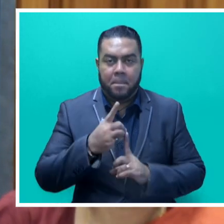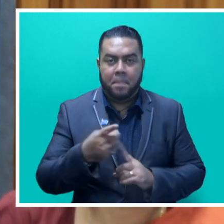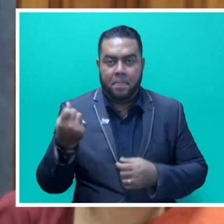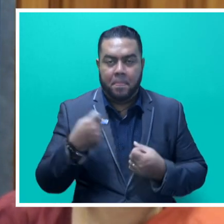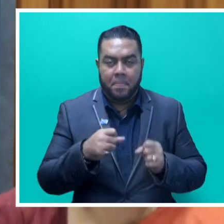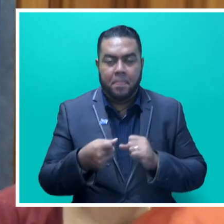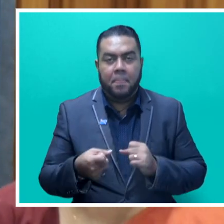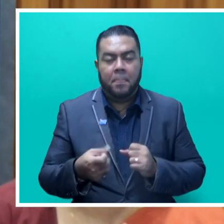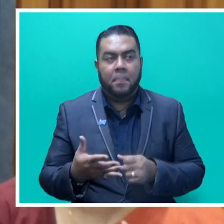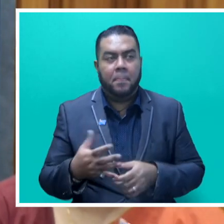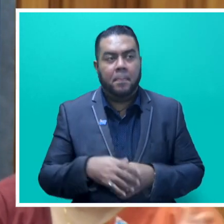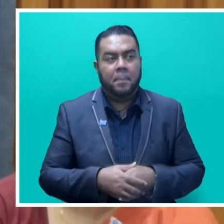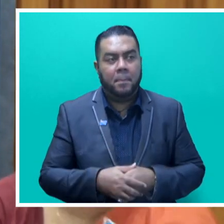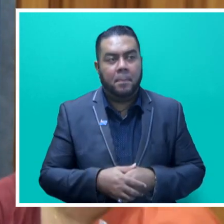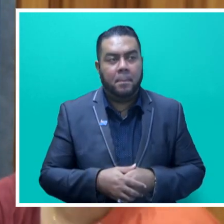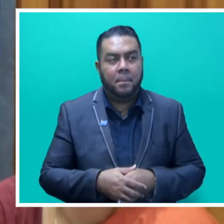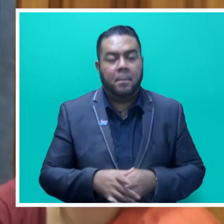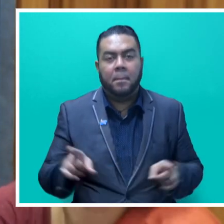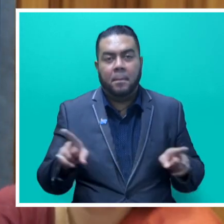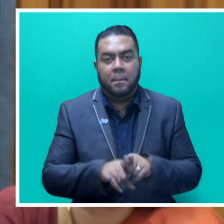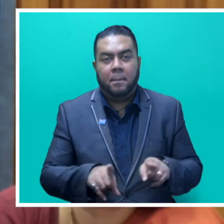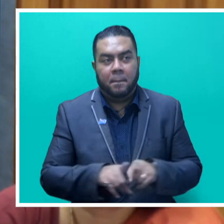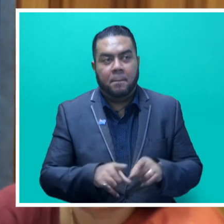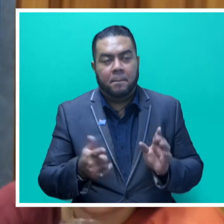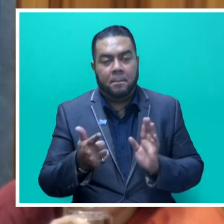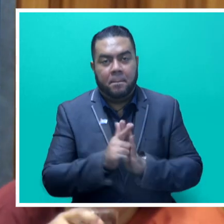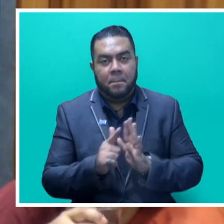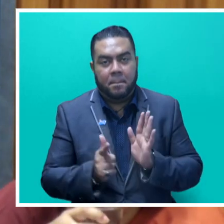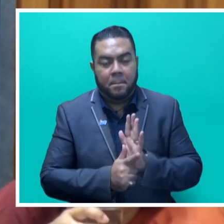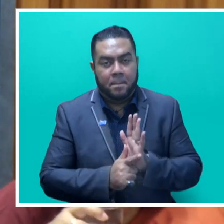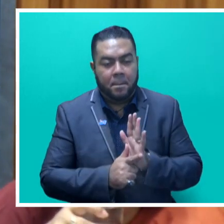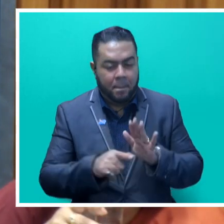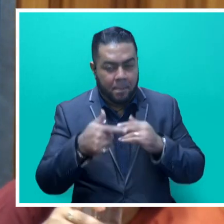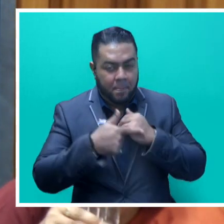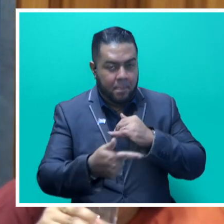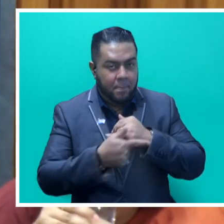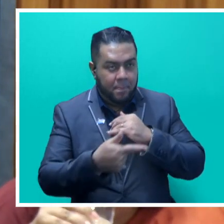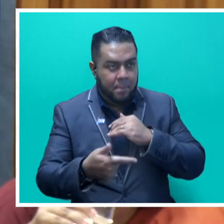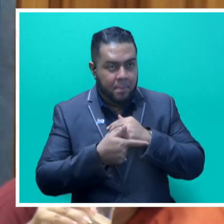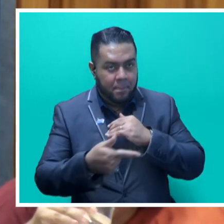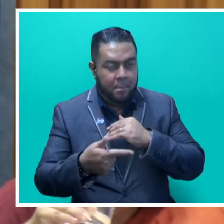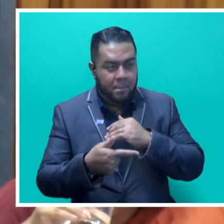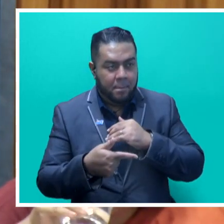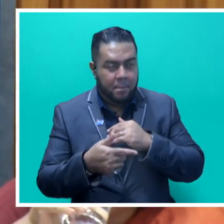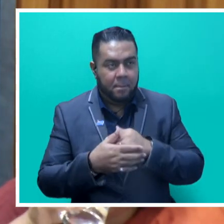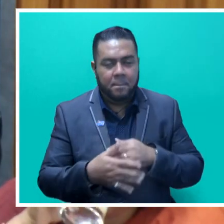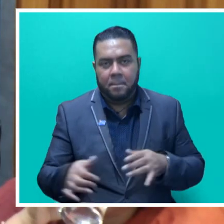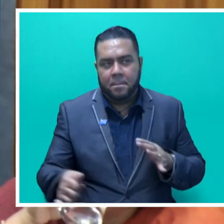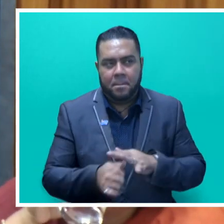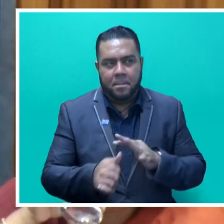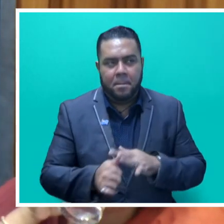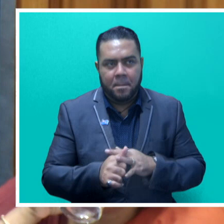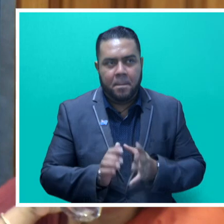that bring Fijians living in rural areas the same level of access to essential services and economic opportunities as elsewhere in the